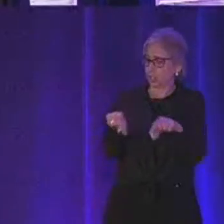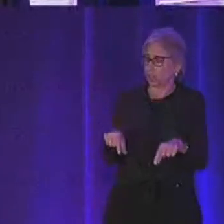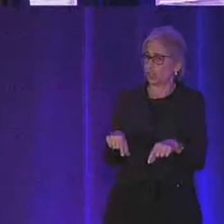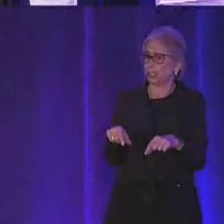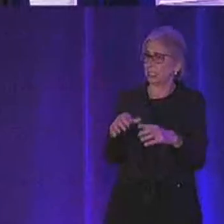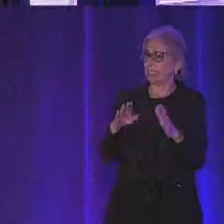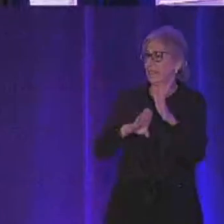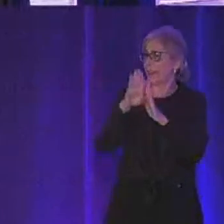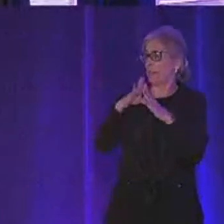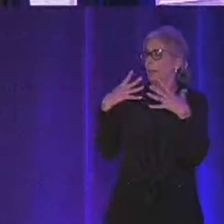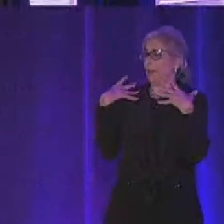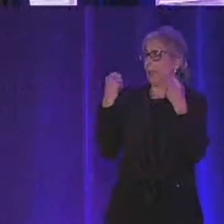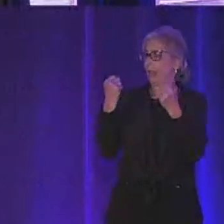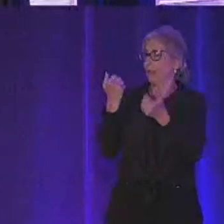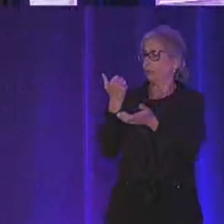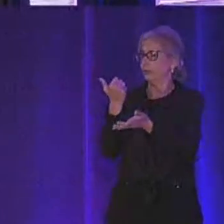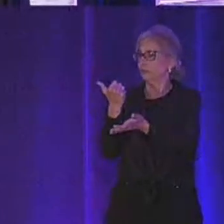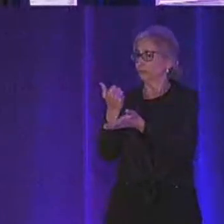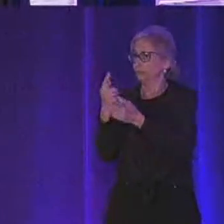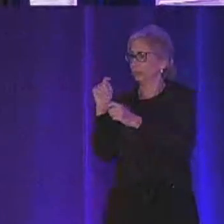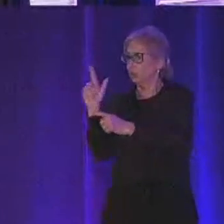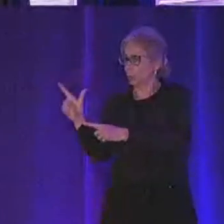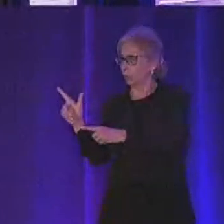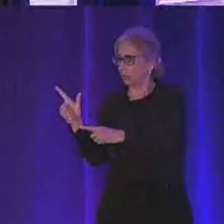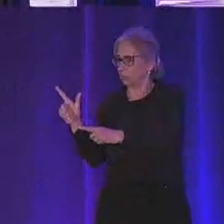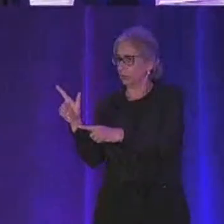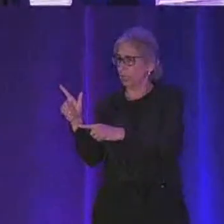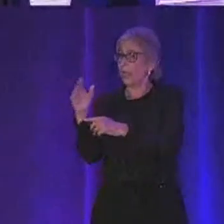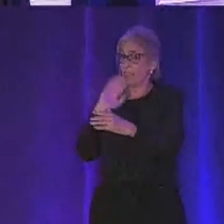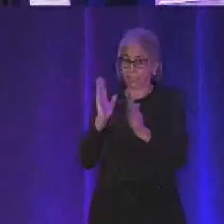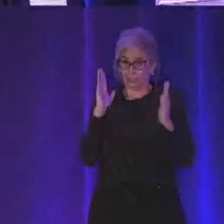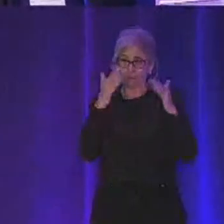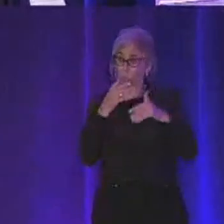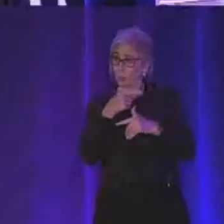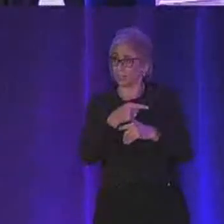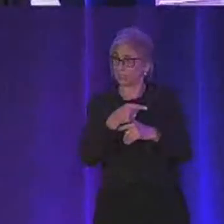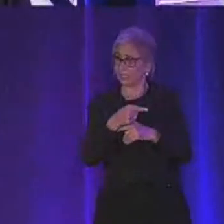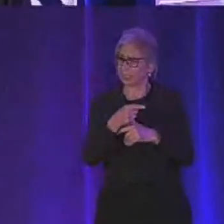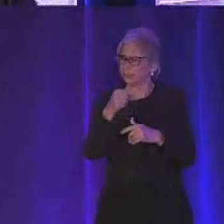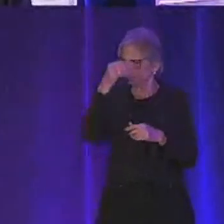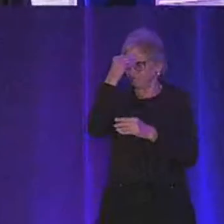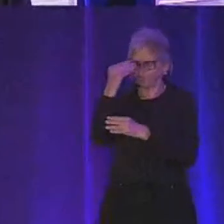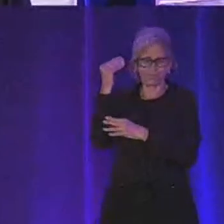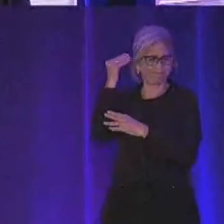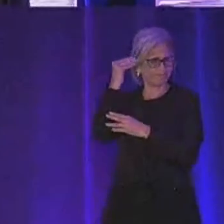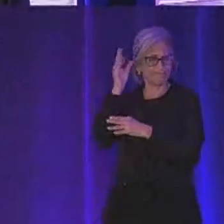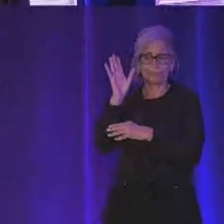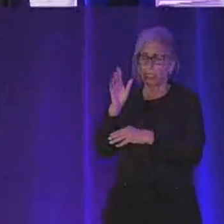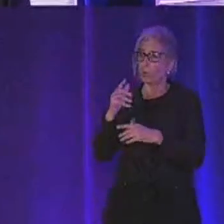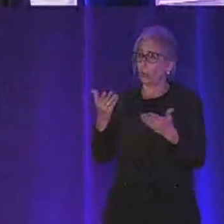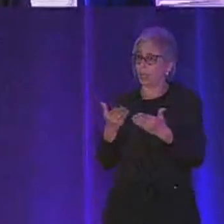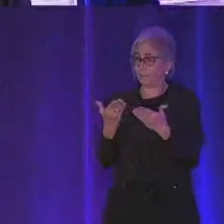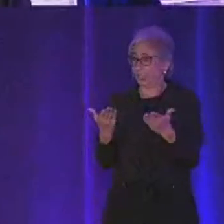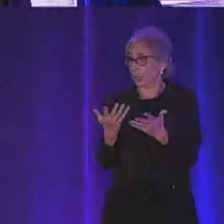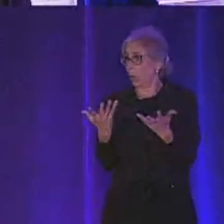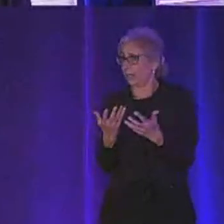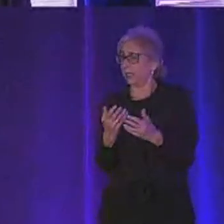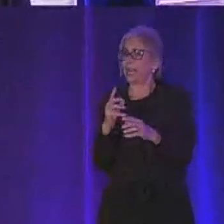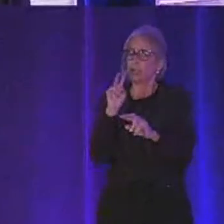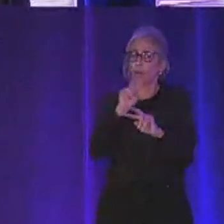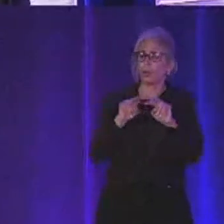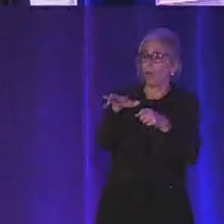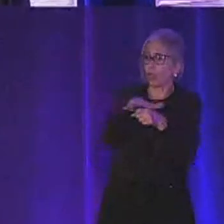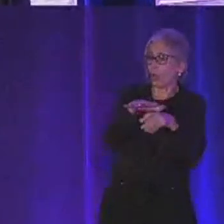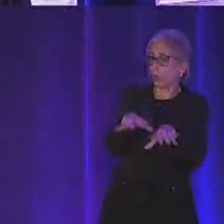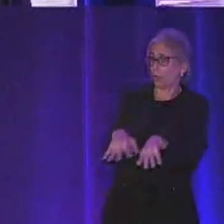developer health tool. I want to show you developer health is the focus. And I want you to keep that in mind. So what we have here is if I go to